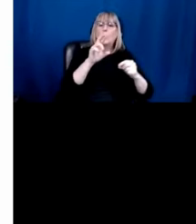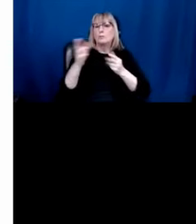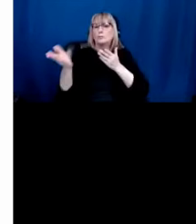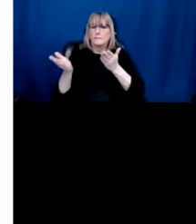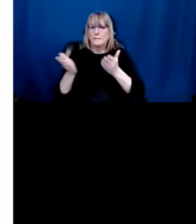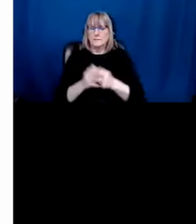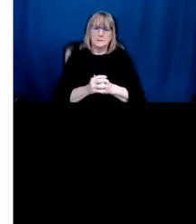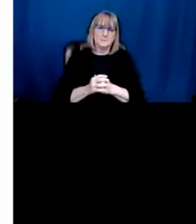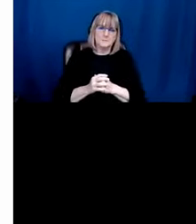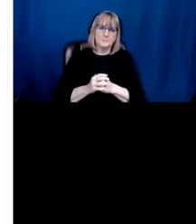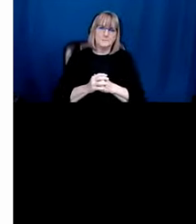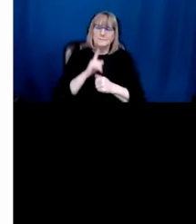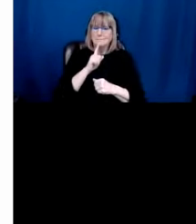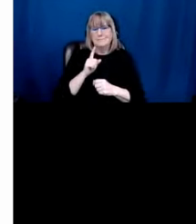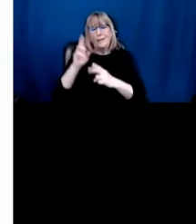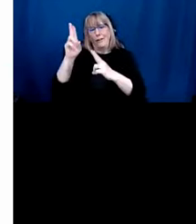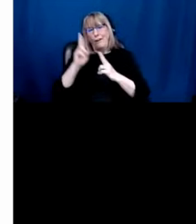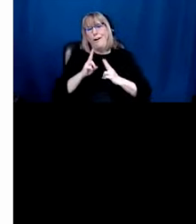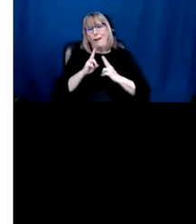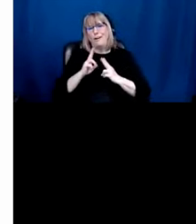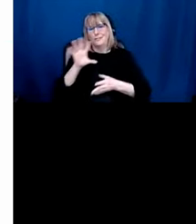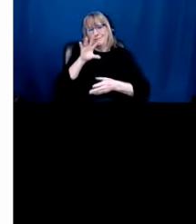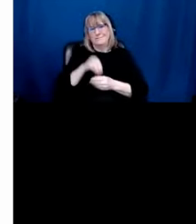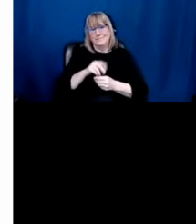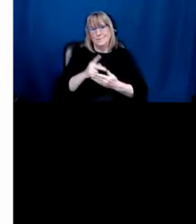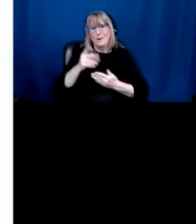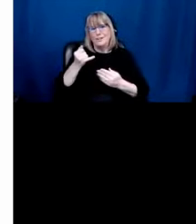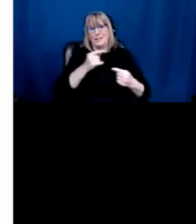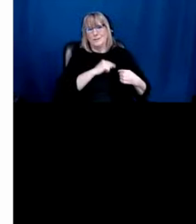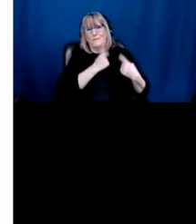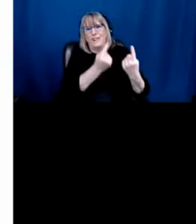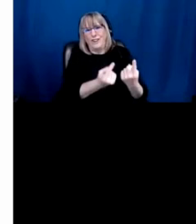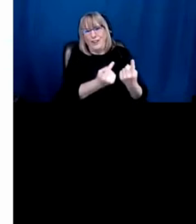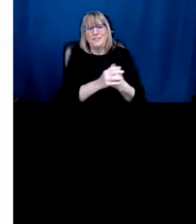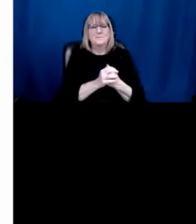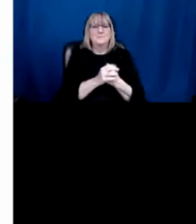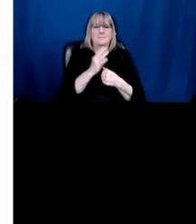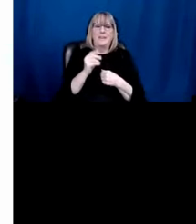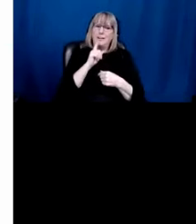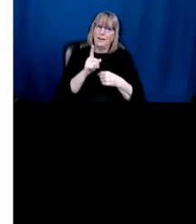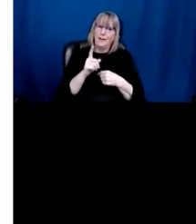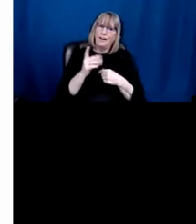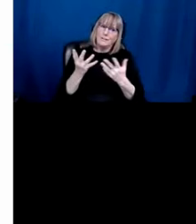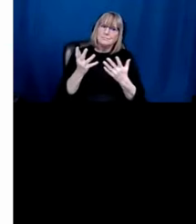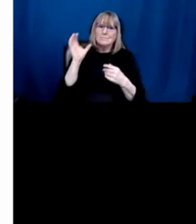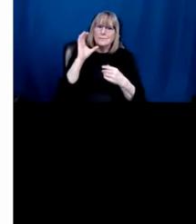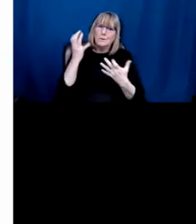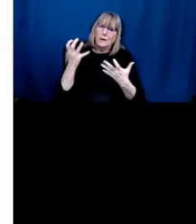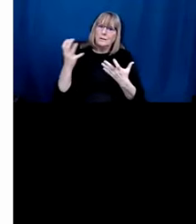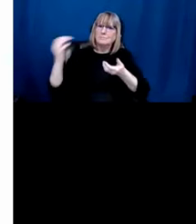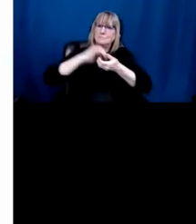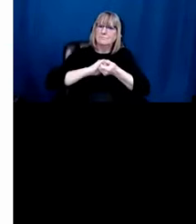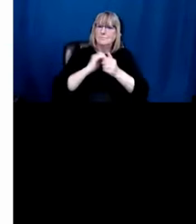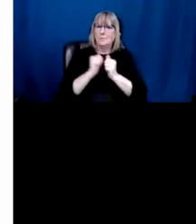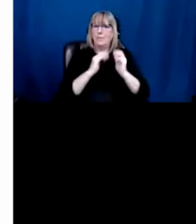So it's been an honor to be a part of the project so far, and we are looking to work with the Ha community. sido